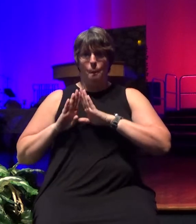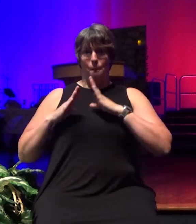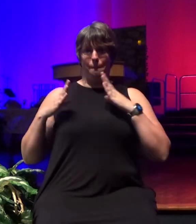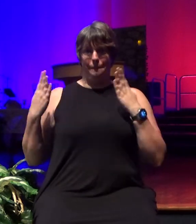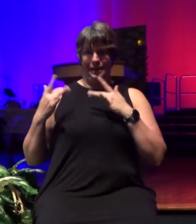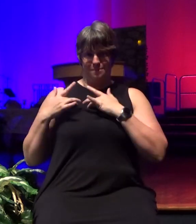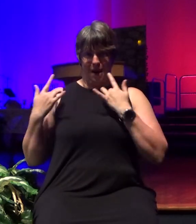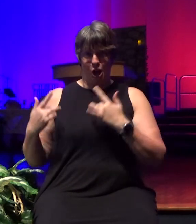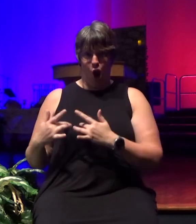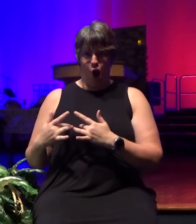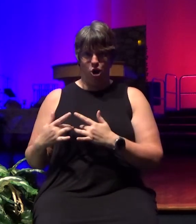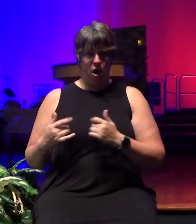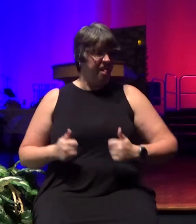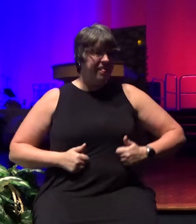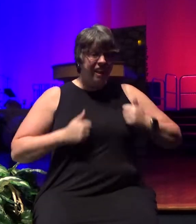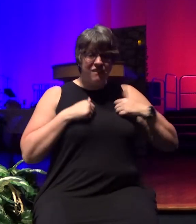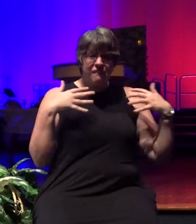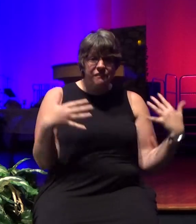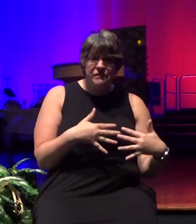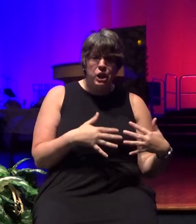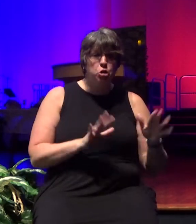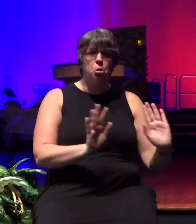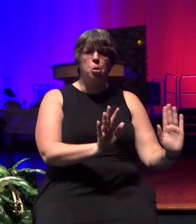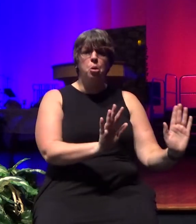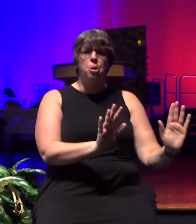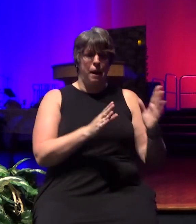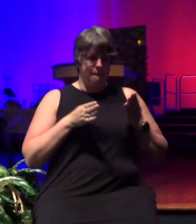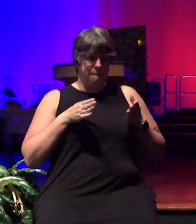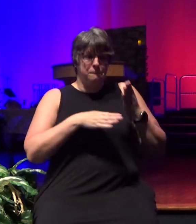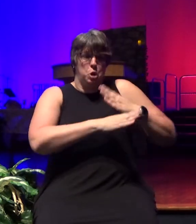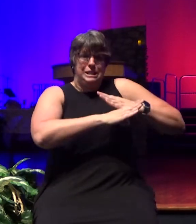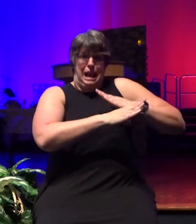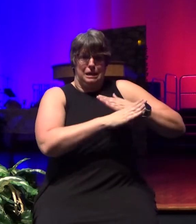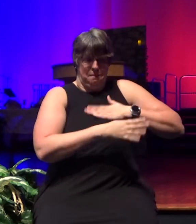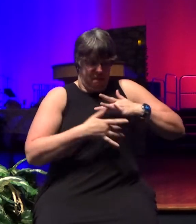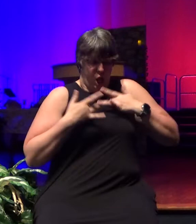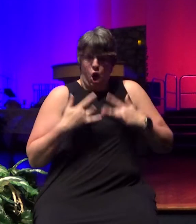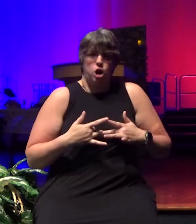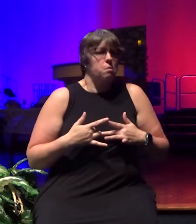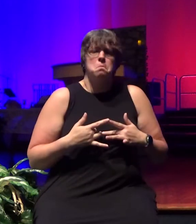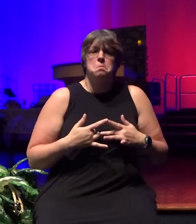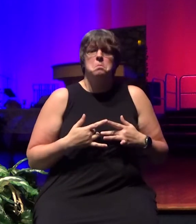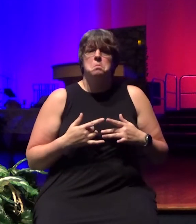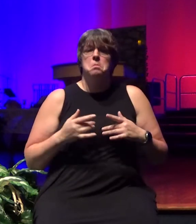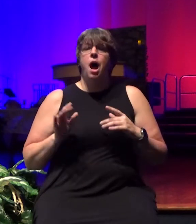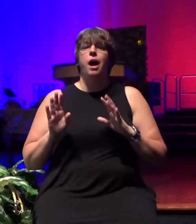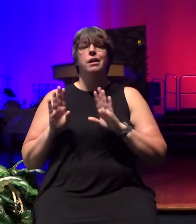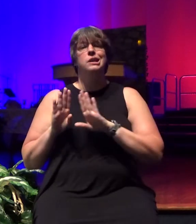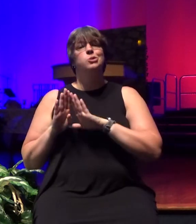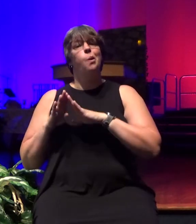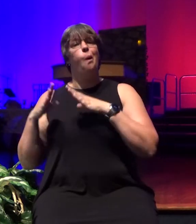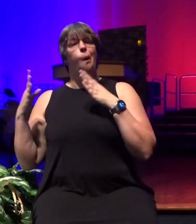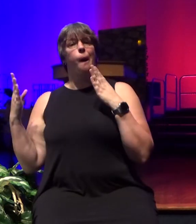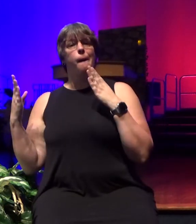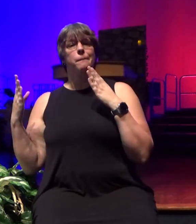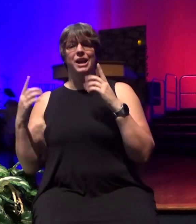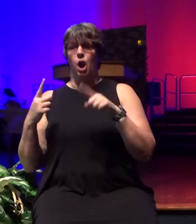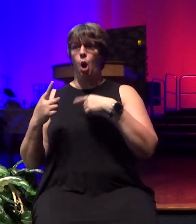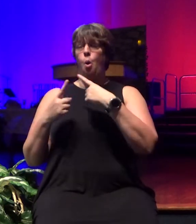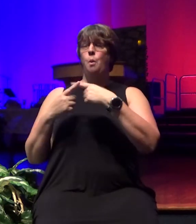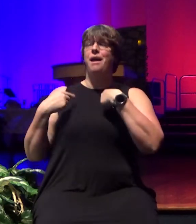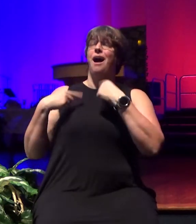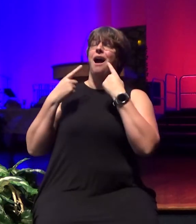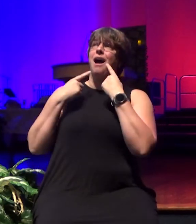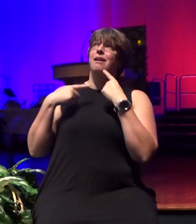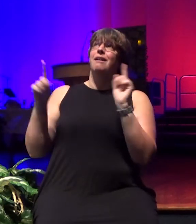with a closed or protected heart, but to open my heart. And when that got accomplished, and I'll never forget the day when I was